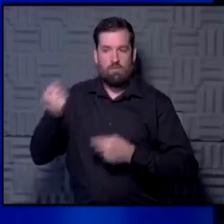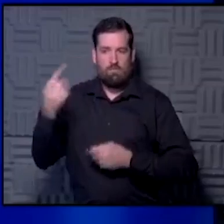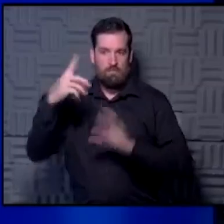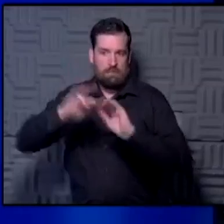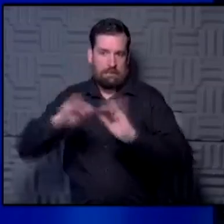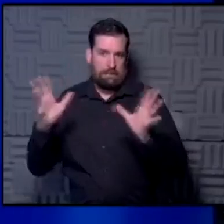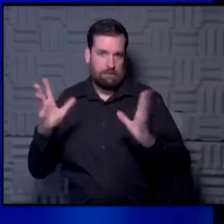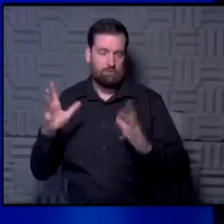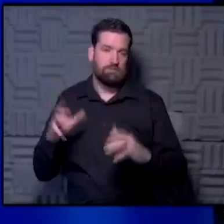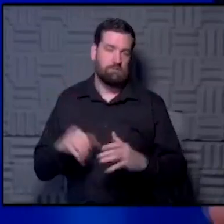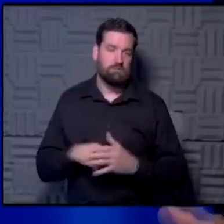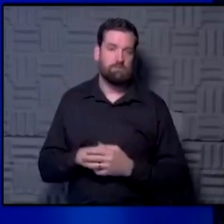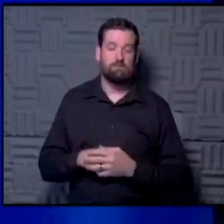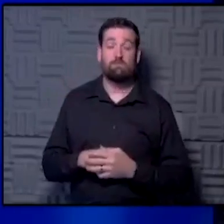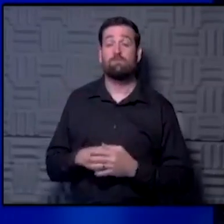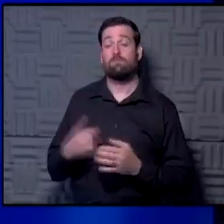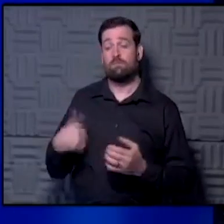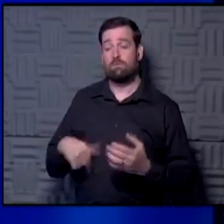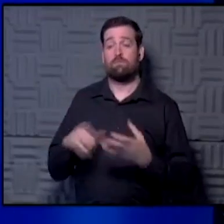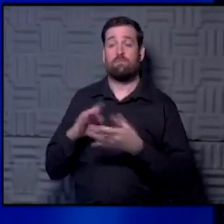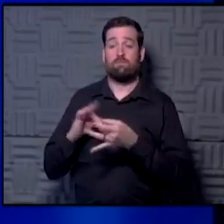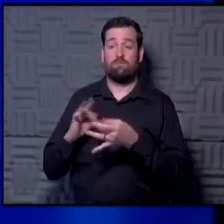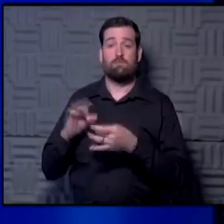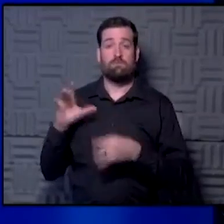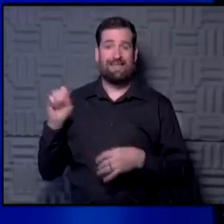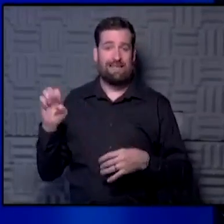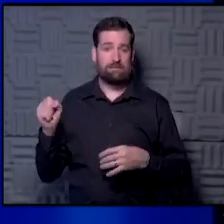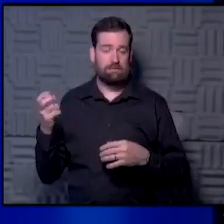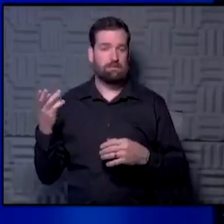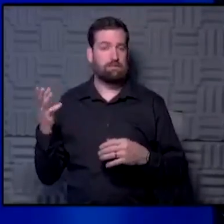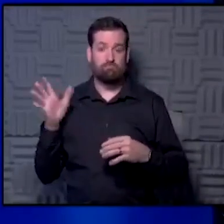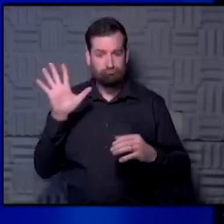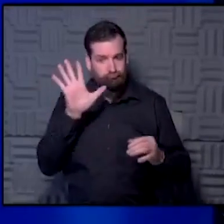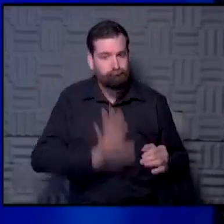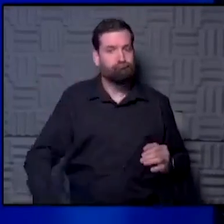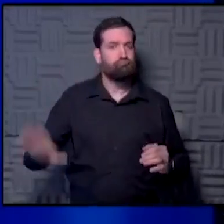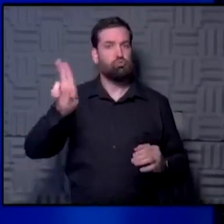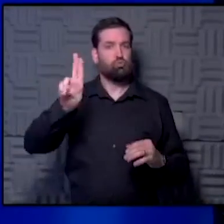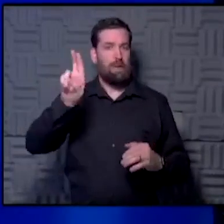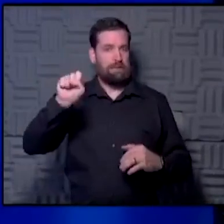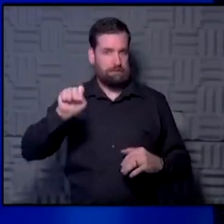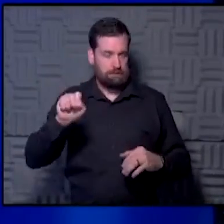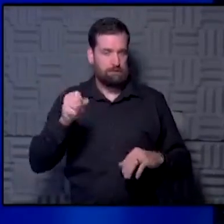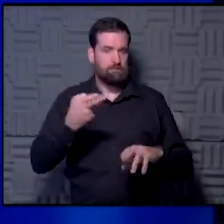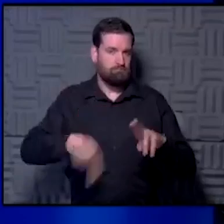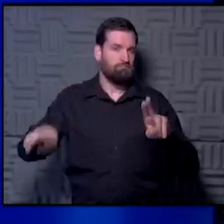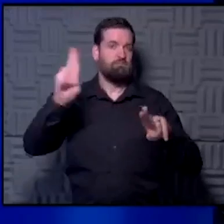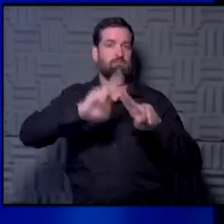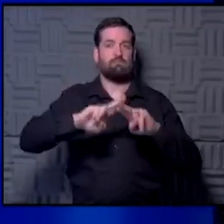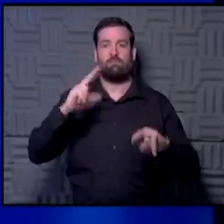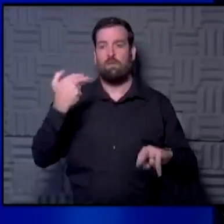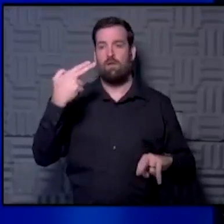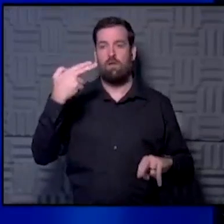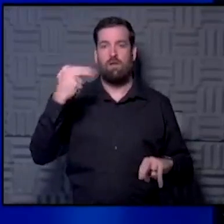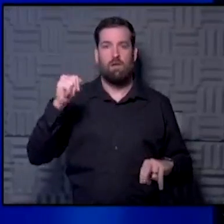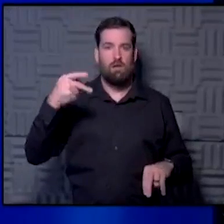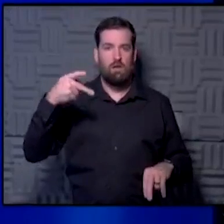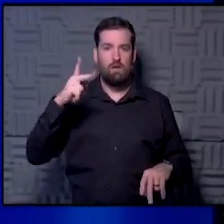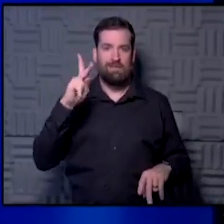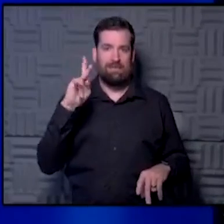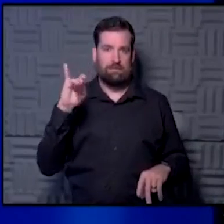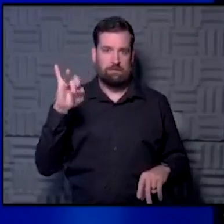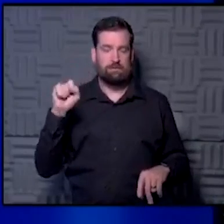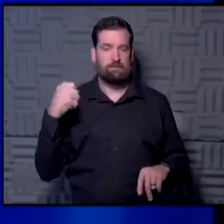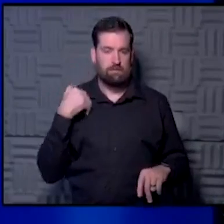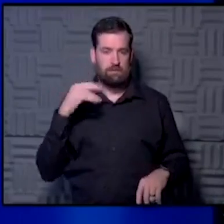understand where cases are moving. What we can say is cases are up. They're up across the United States. You know, the Hopkins has that 7-day